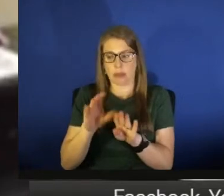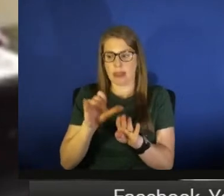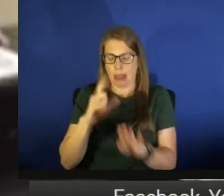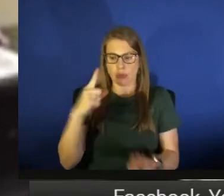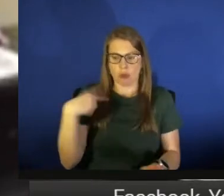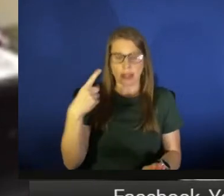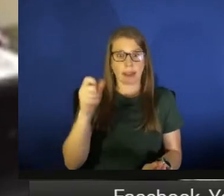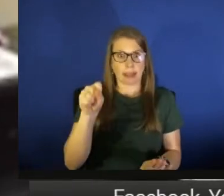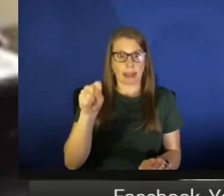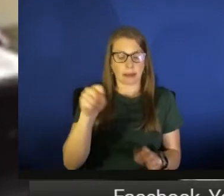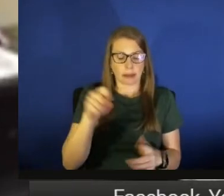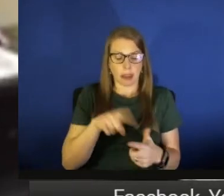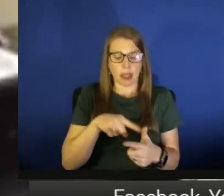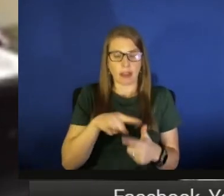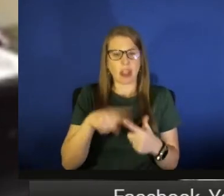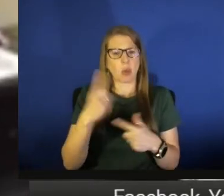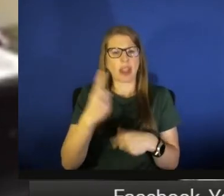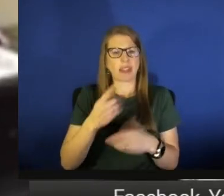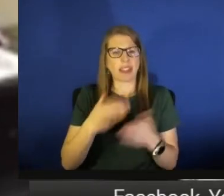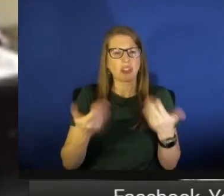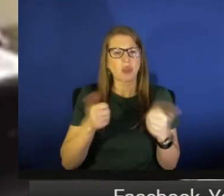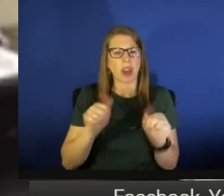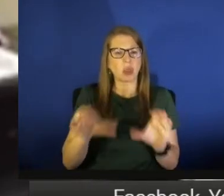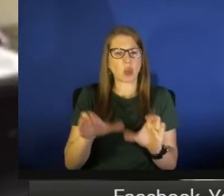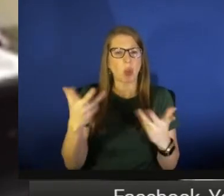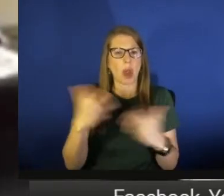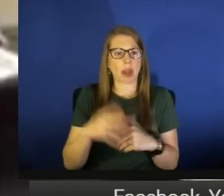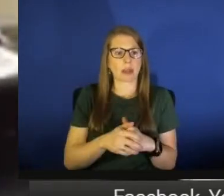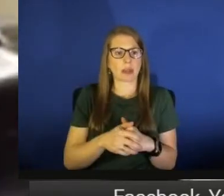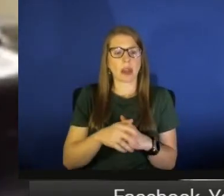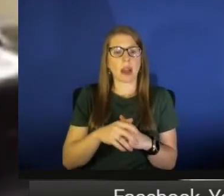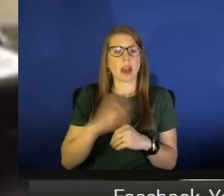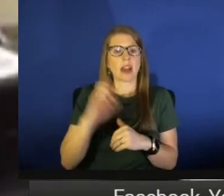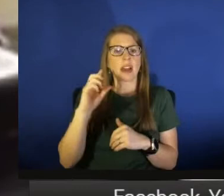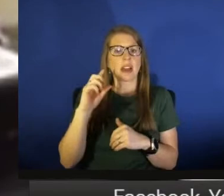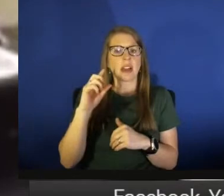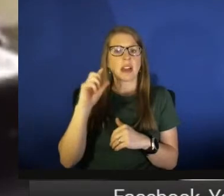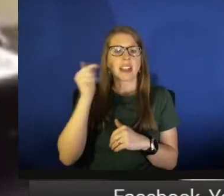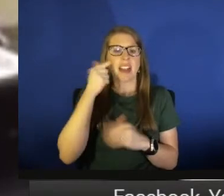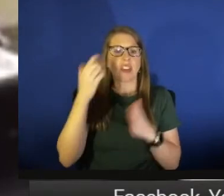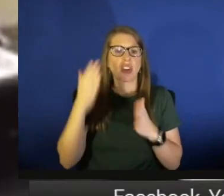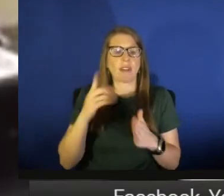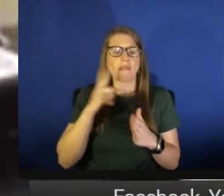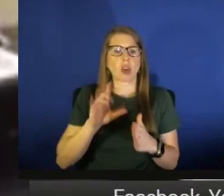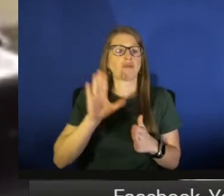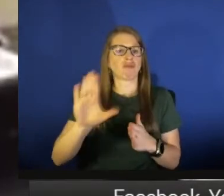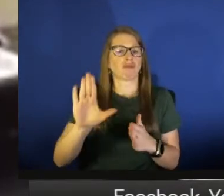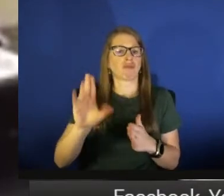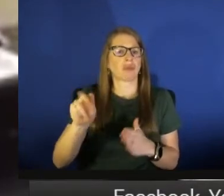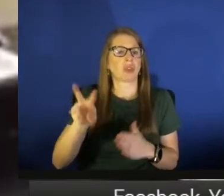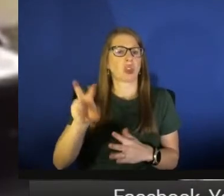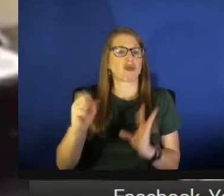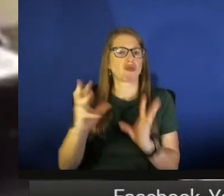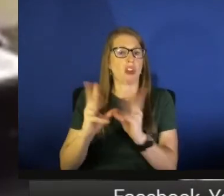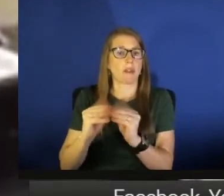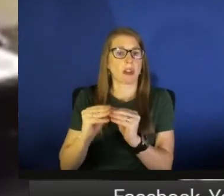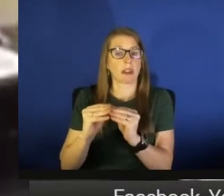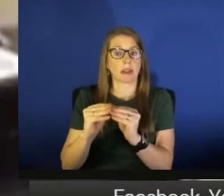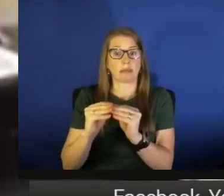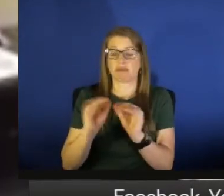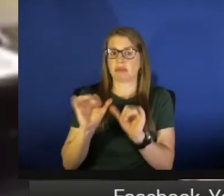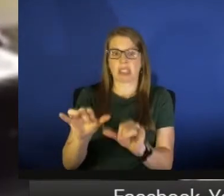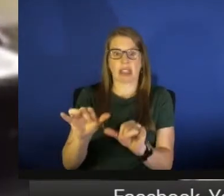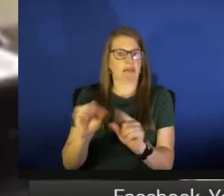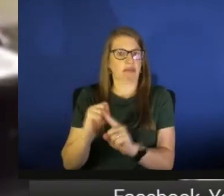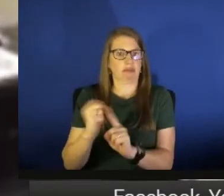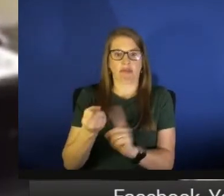And then, one thing that we were trying to do, we were with the governor every day for her news conferences, and in the same fashion, trying to do